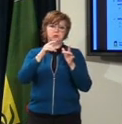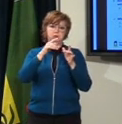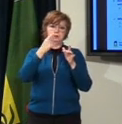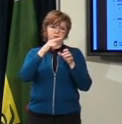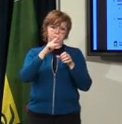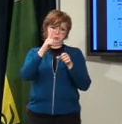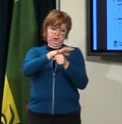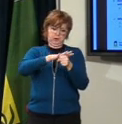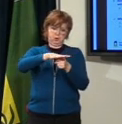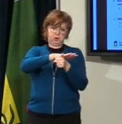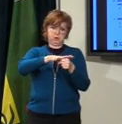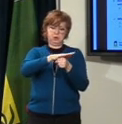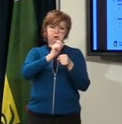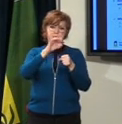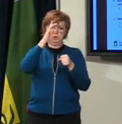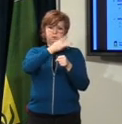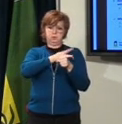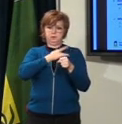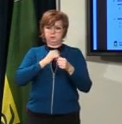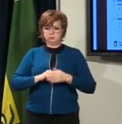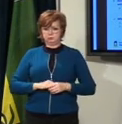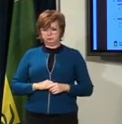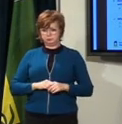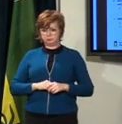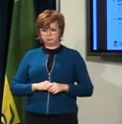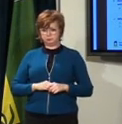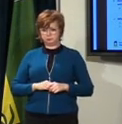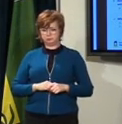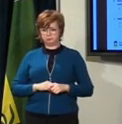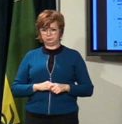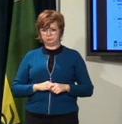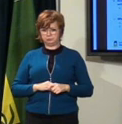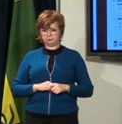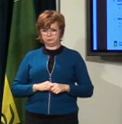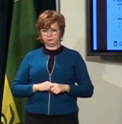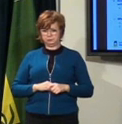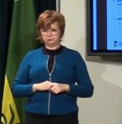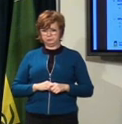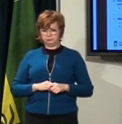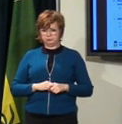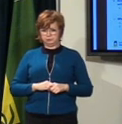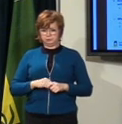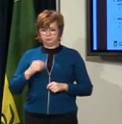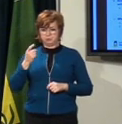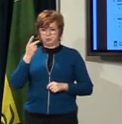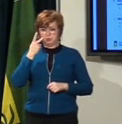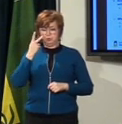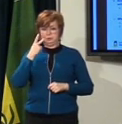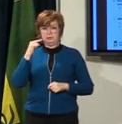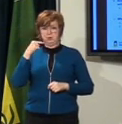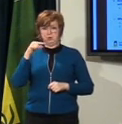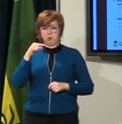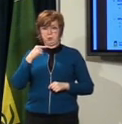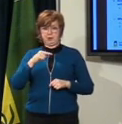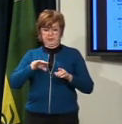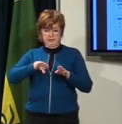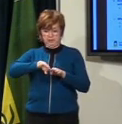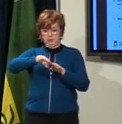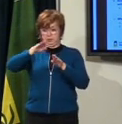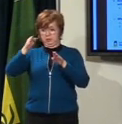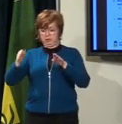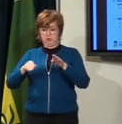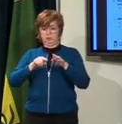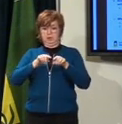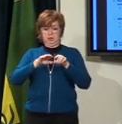referred previously to our demand curve and capacity steps, the graph you see in the bottom right-hand corner. Essentially, the demand curve